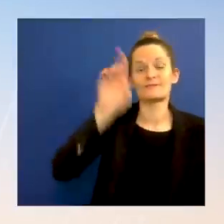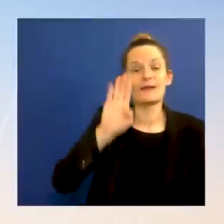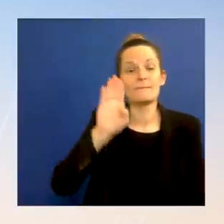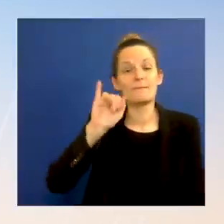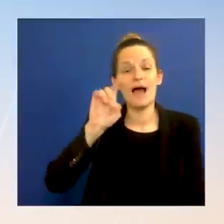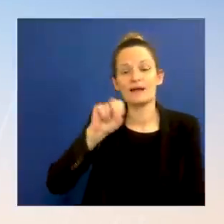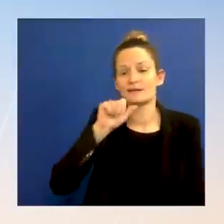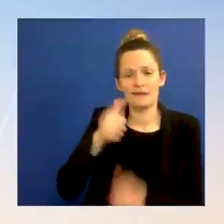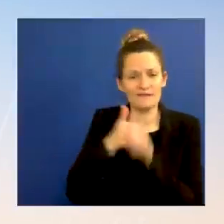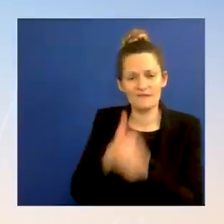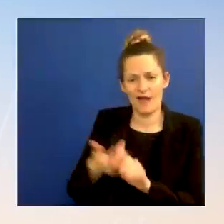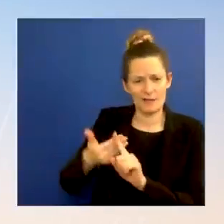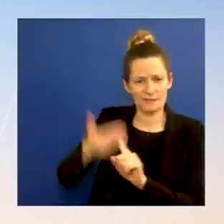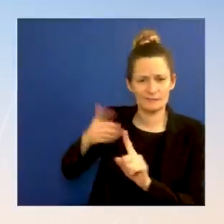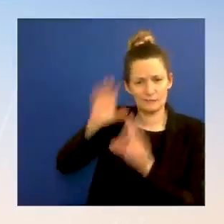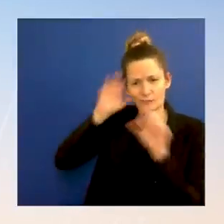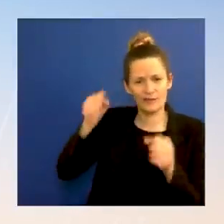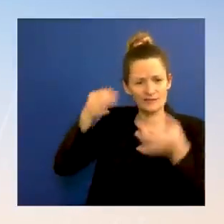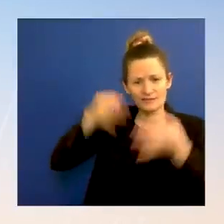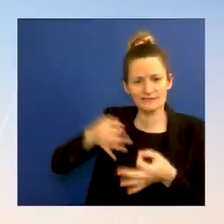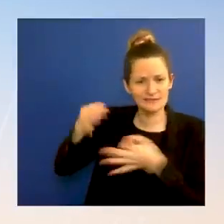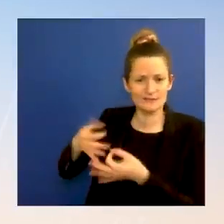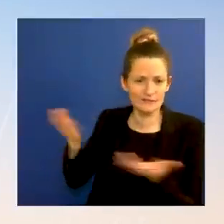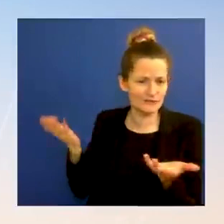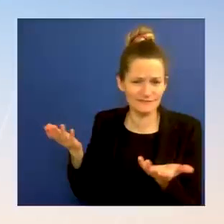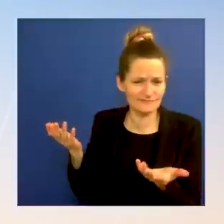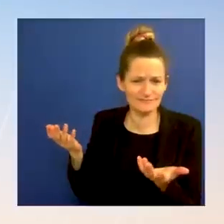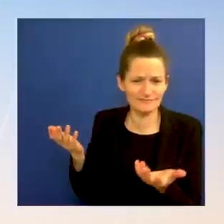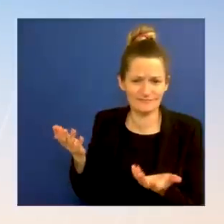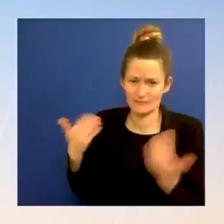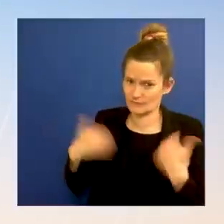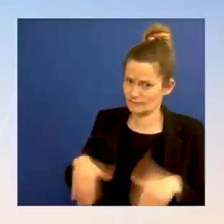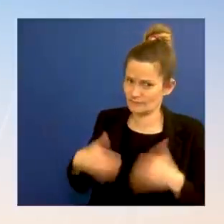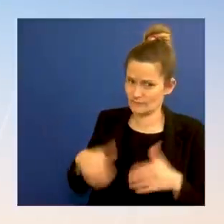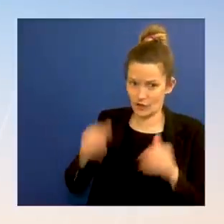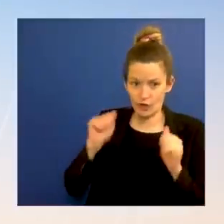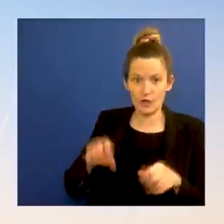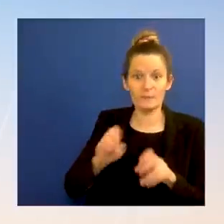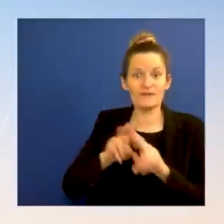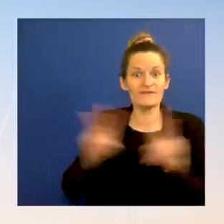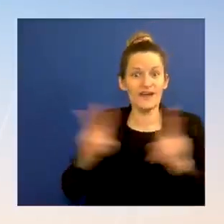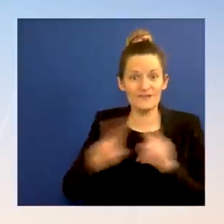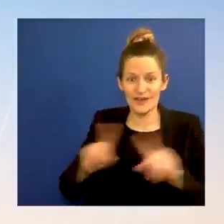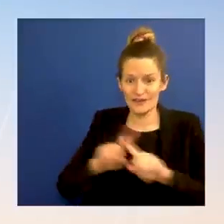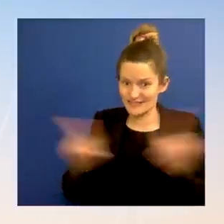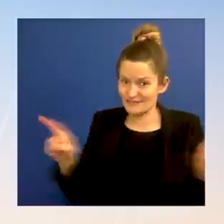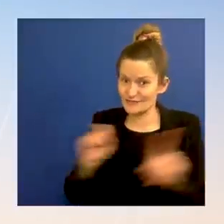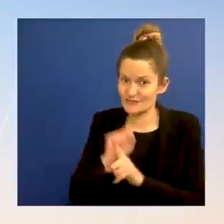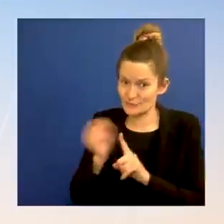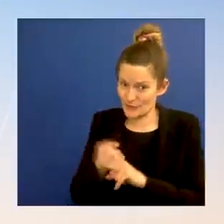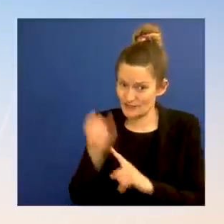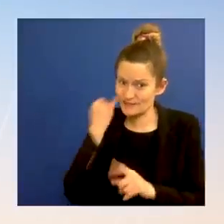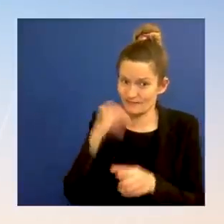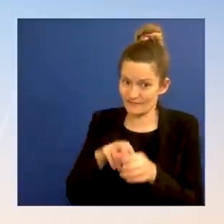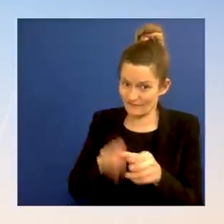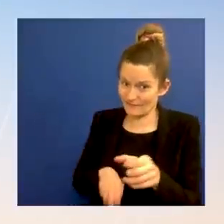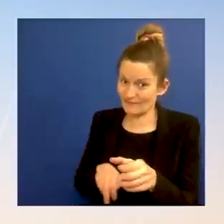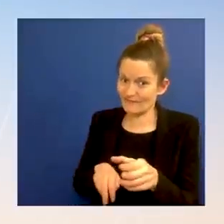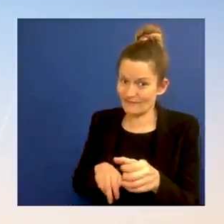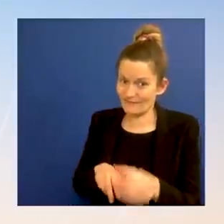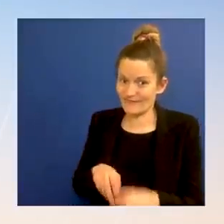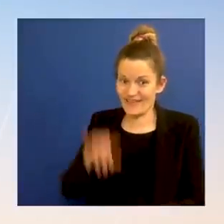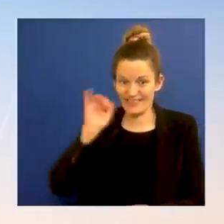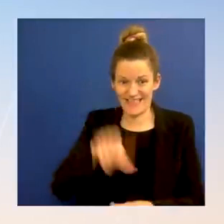because certainly we could be in a different place. I mean, there's no question that the strength and unity of NATO has been